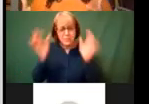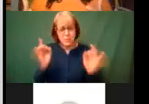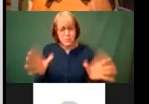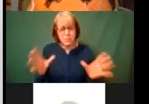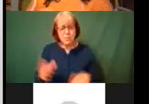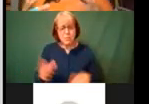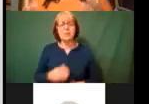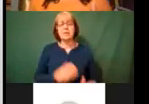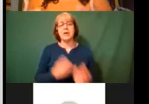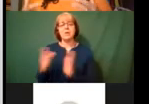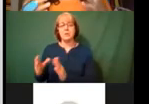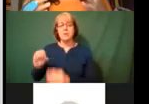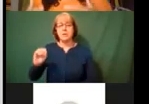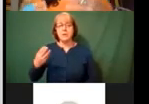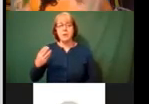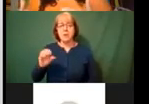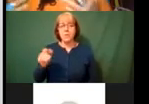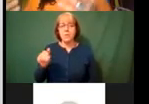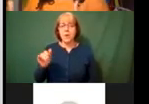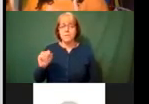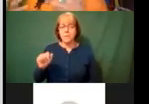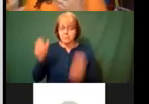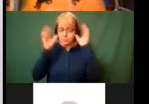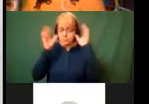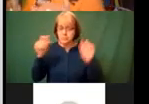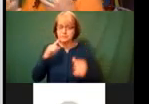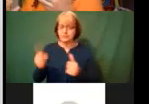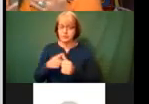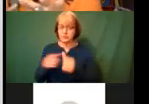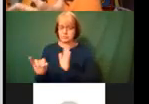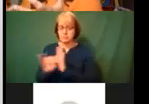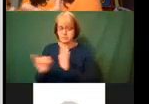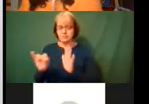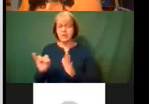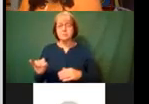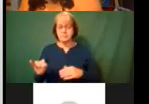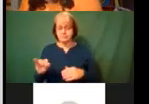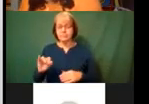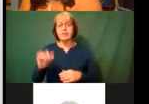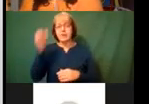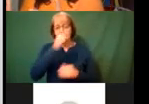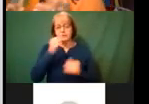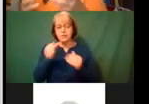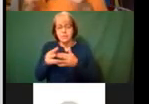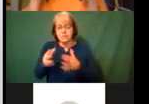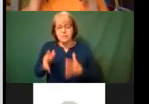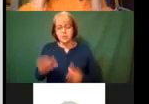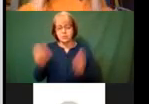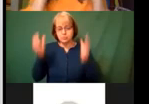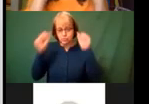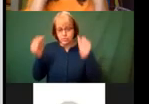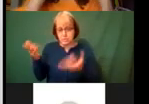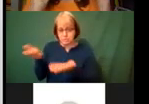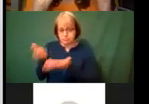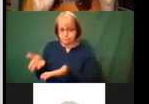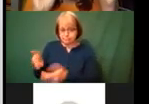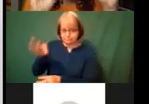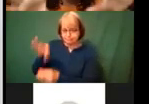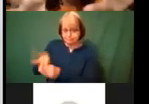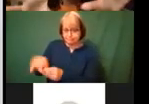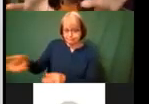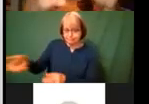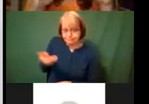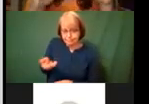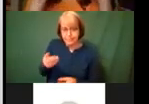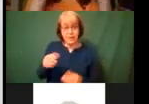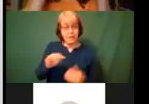President Obama being the first self-identified African-American president, and we start looking at the way